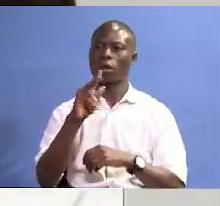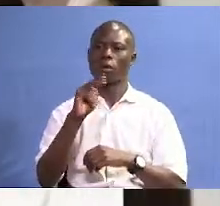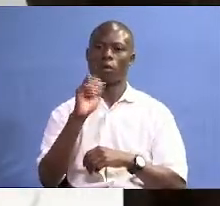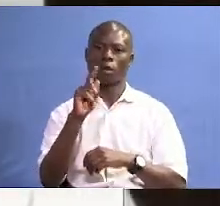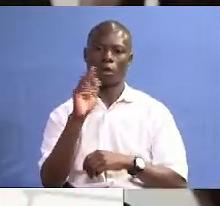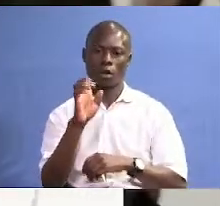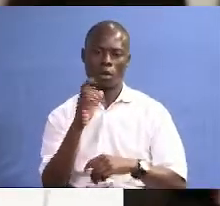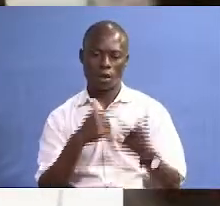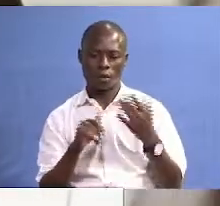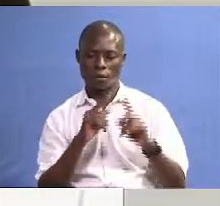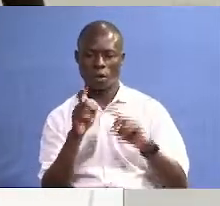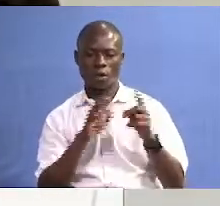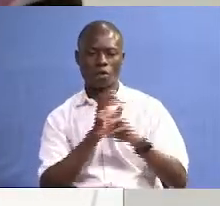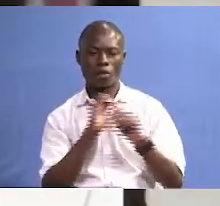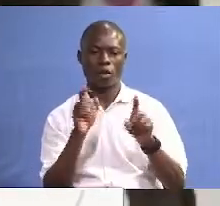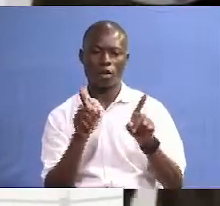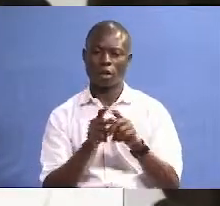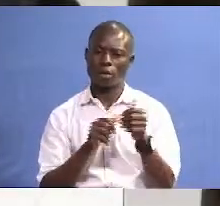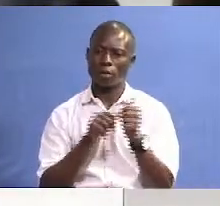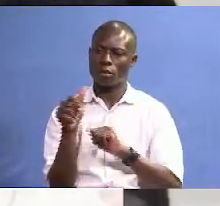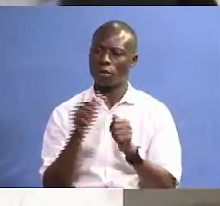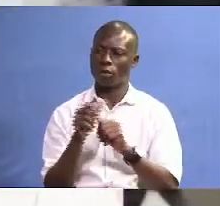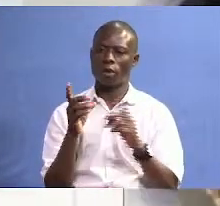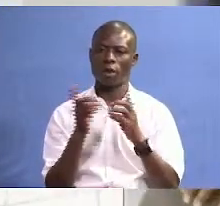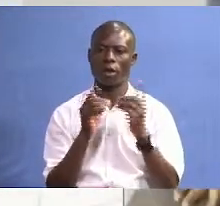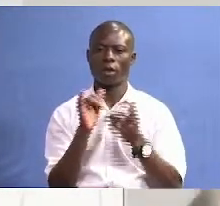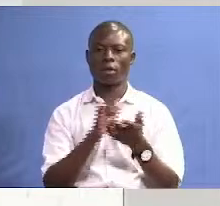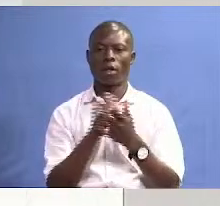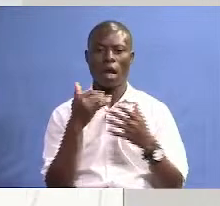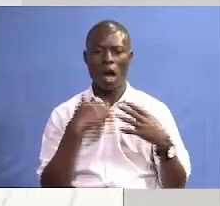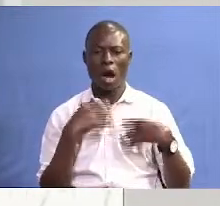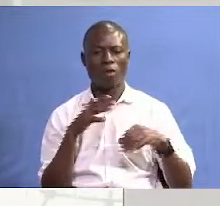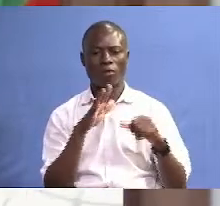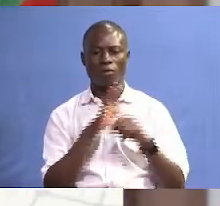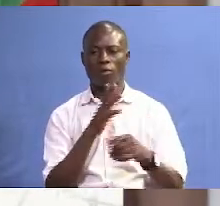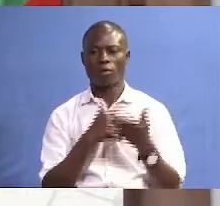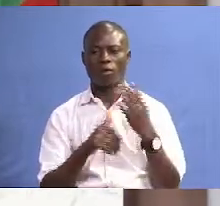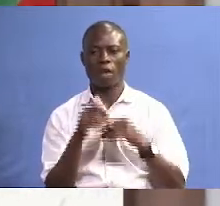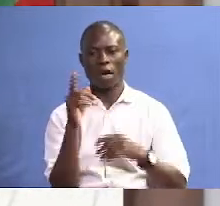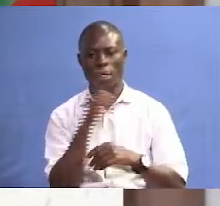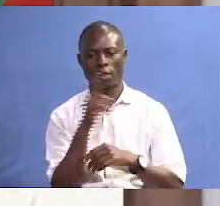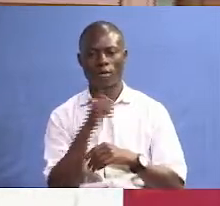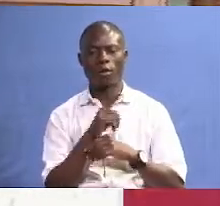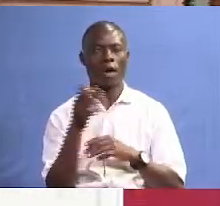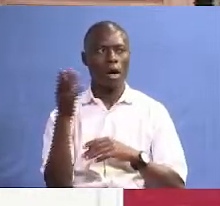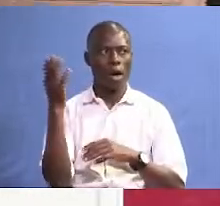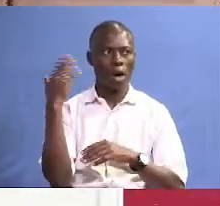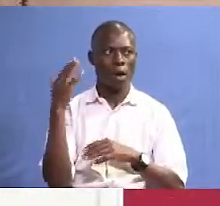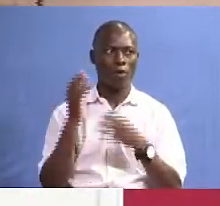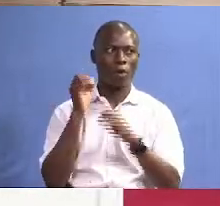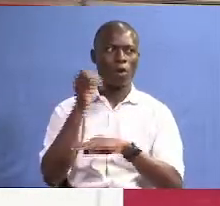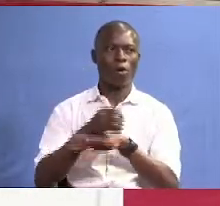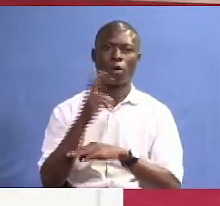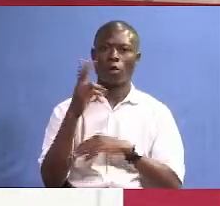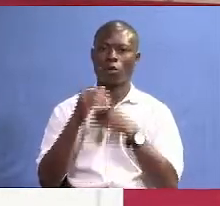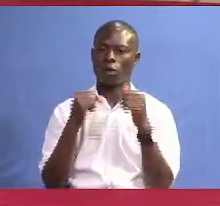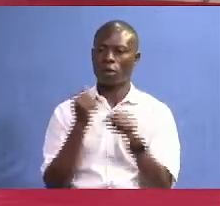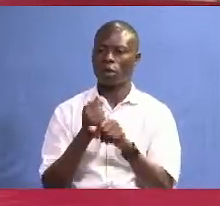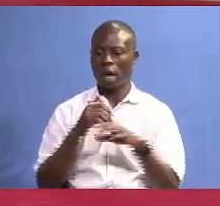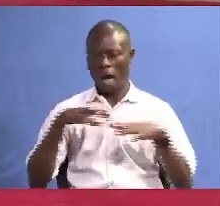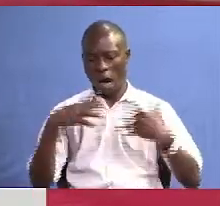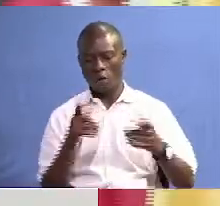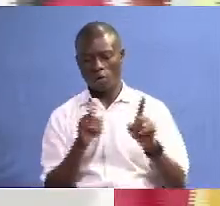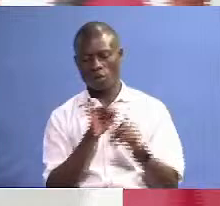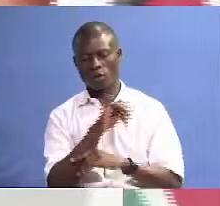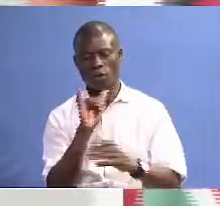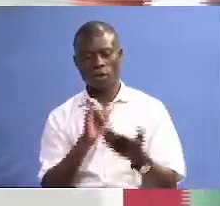when, and each passing day cabinet secretaries held their breaths anxiously. Over the past 2 years. However, Thursday the 11th